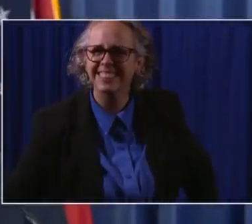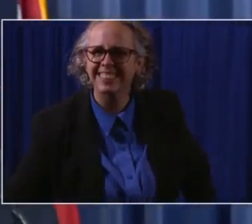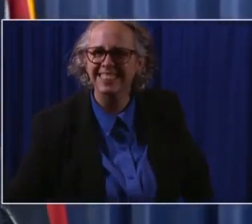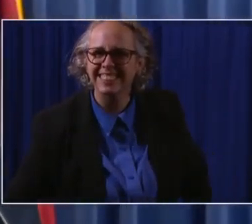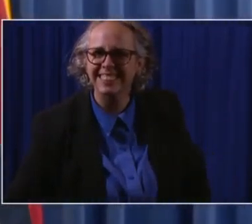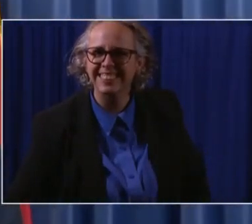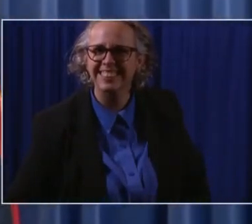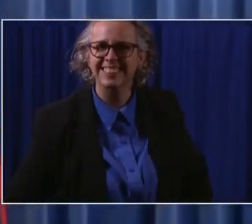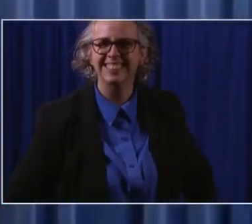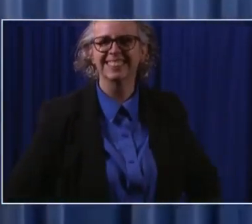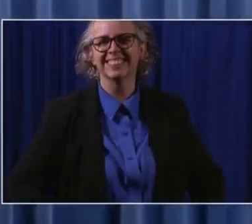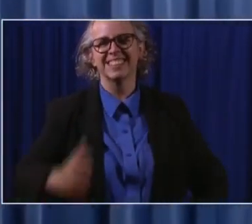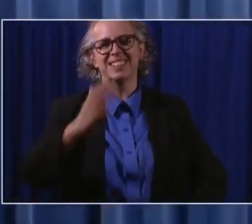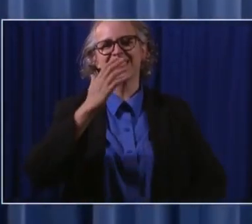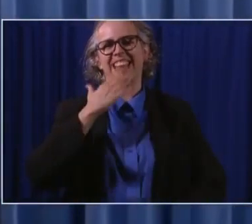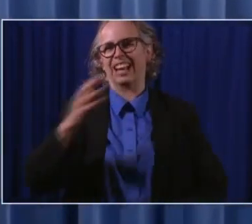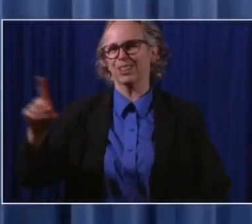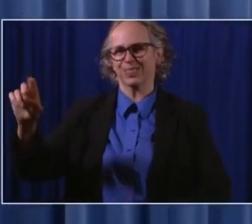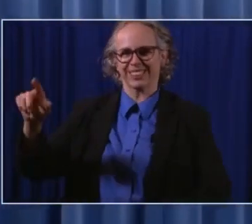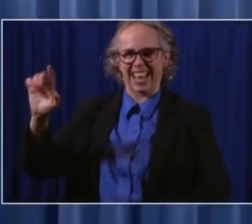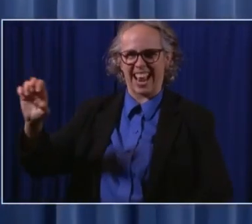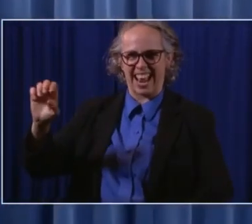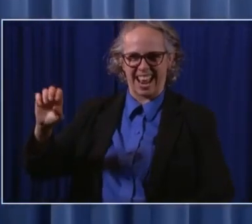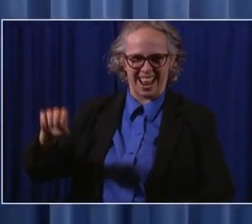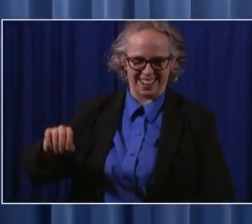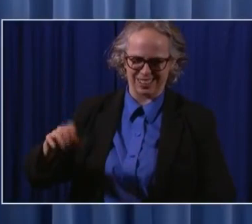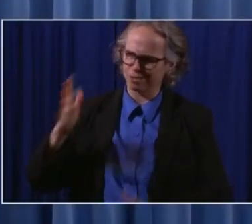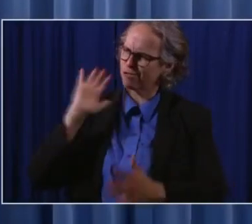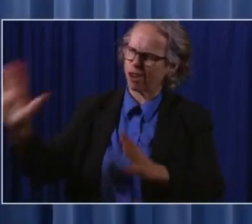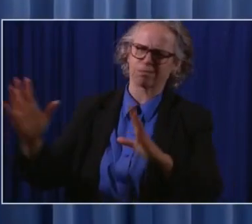Well, thanks to Dale for that good message. We look